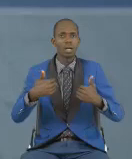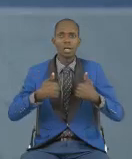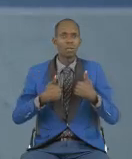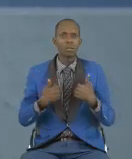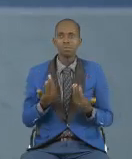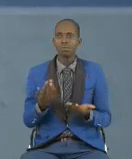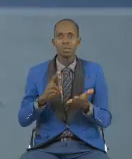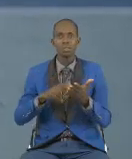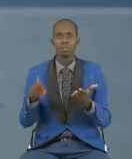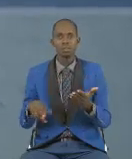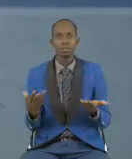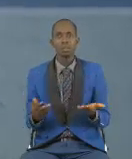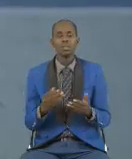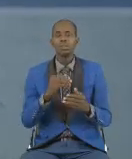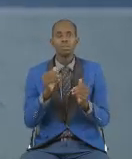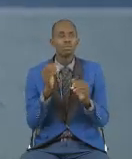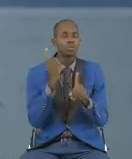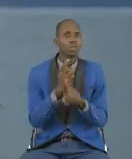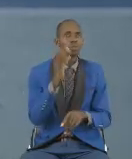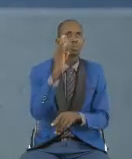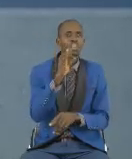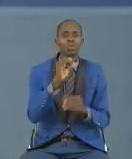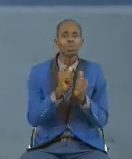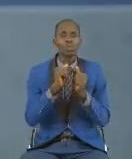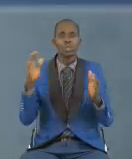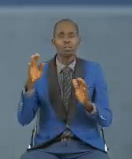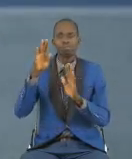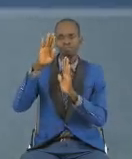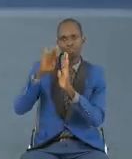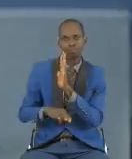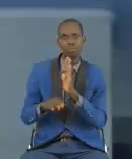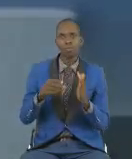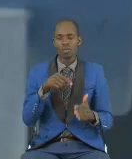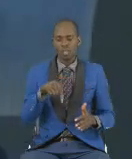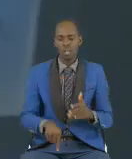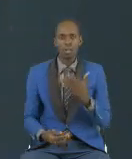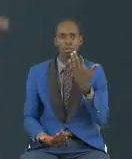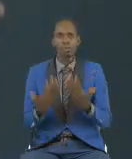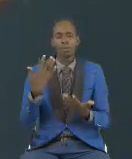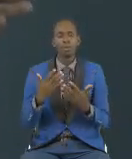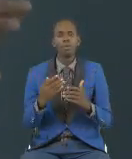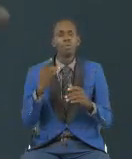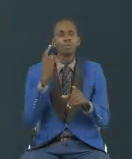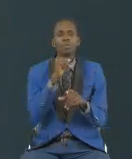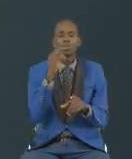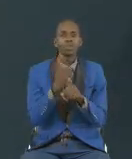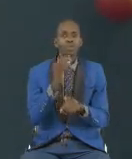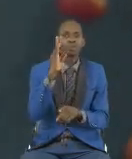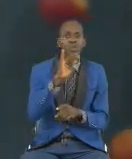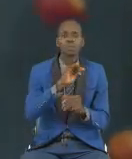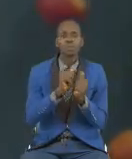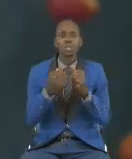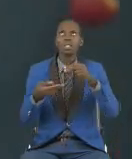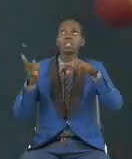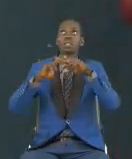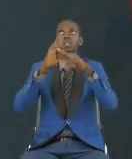without depopulating hell? Who wants to just preach without populating heaven? Who wants to just preach without